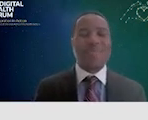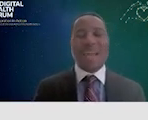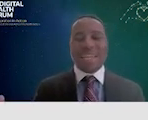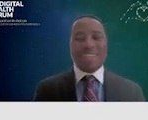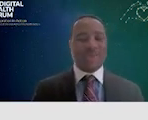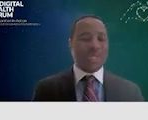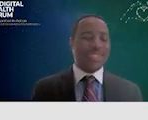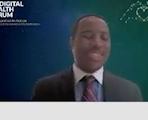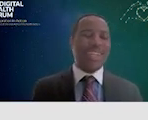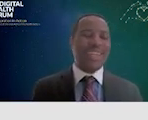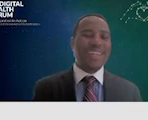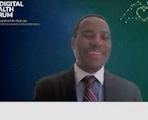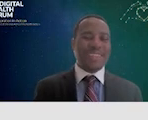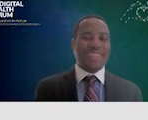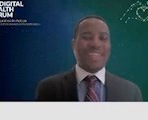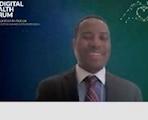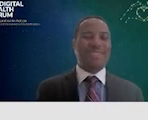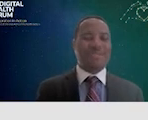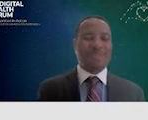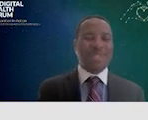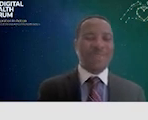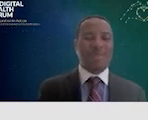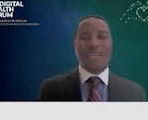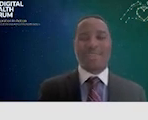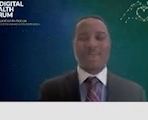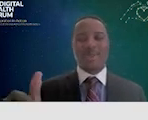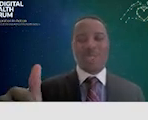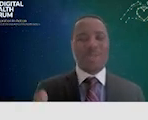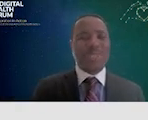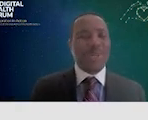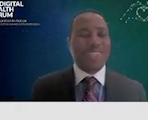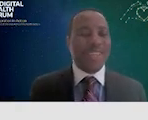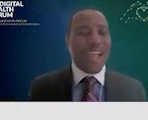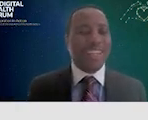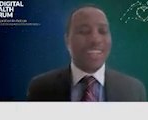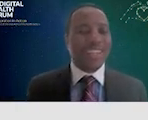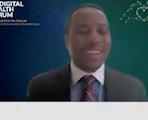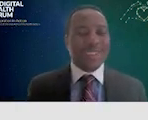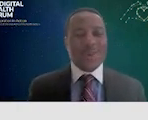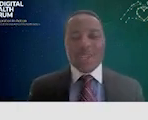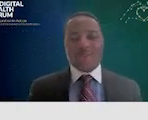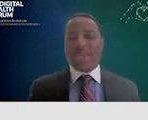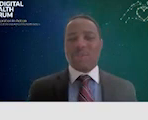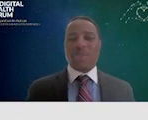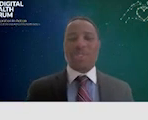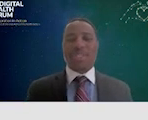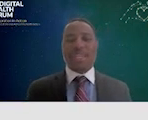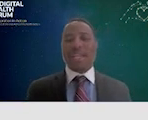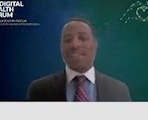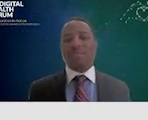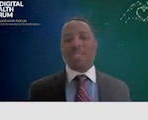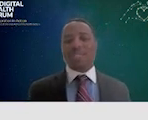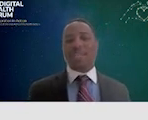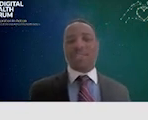indicate my interest in seeking a family provider. So wish me luck in that. So once registered,